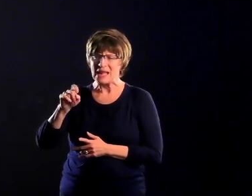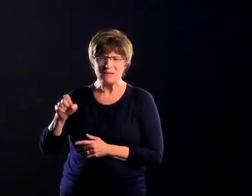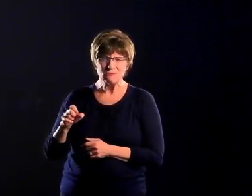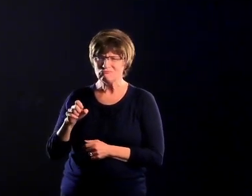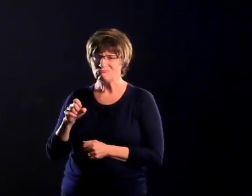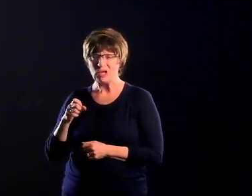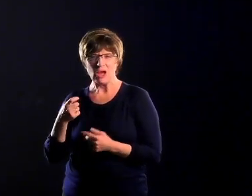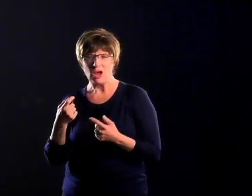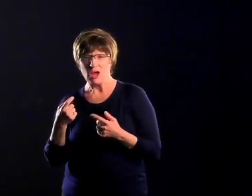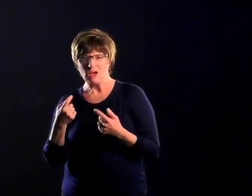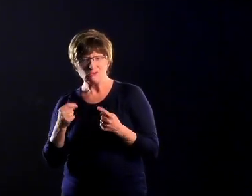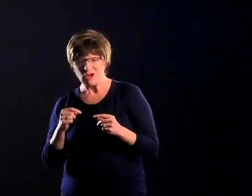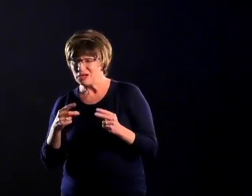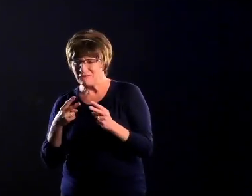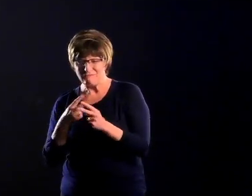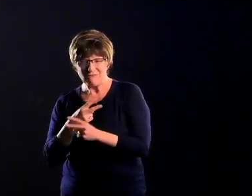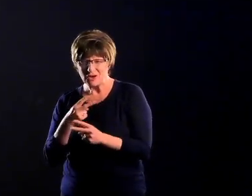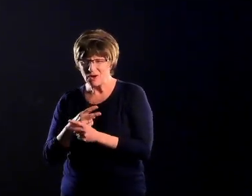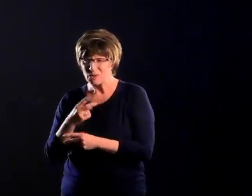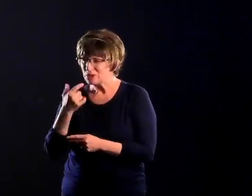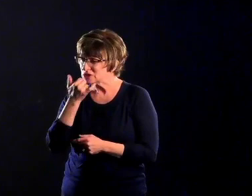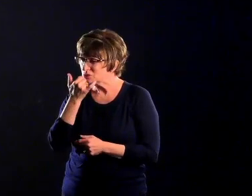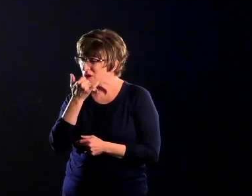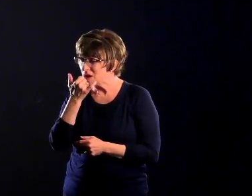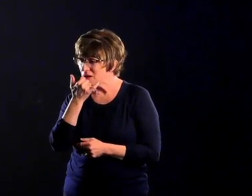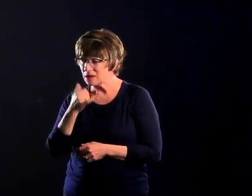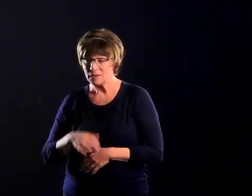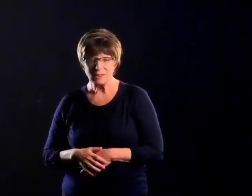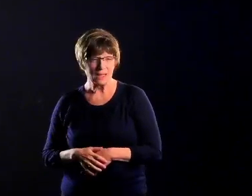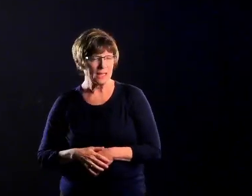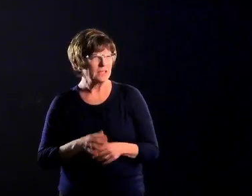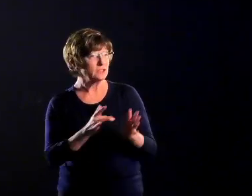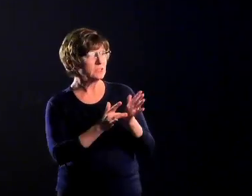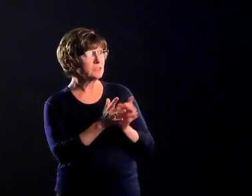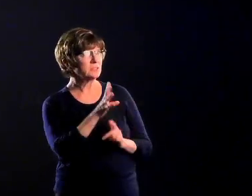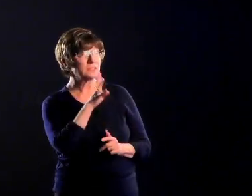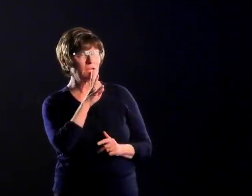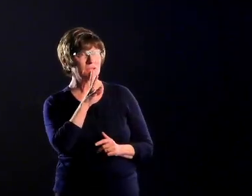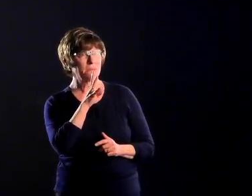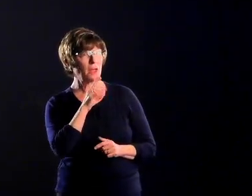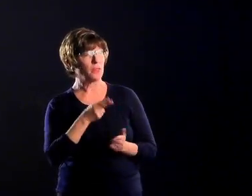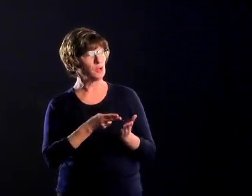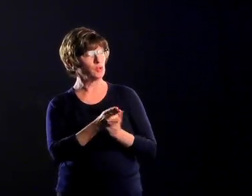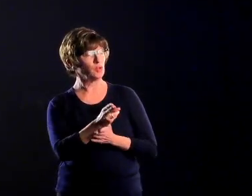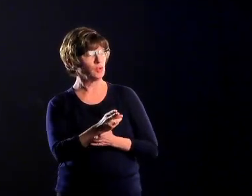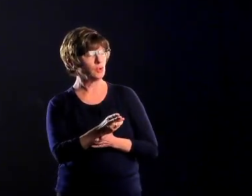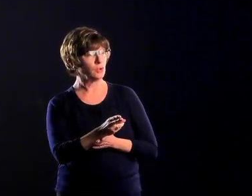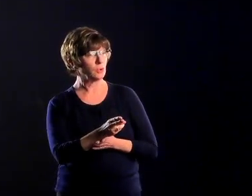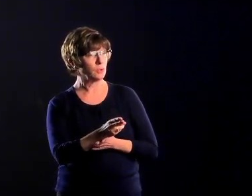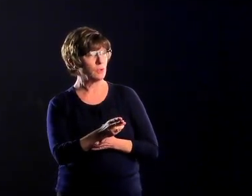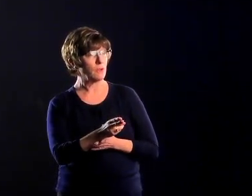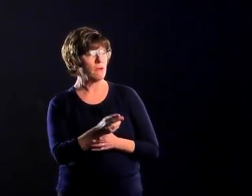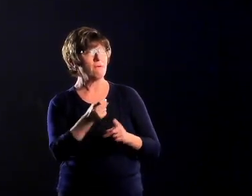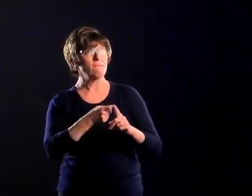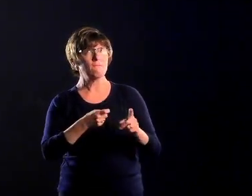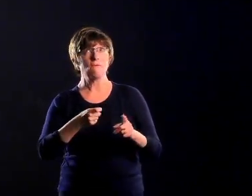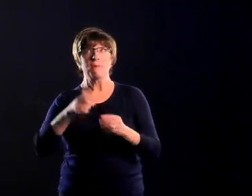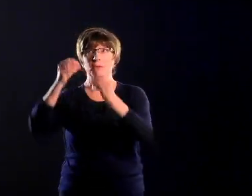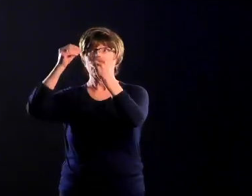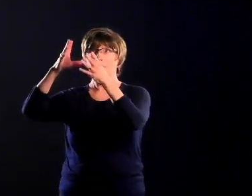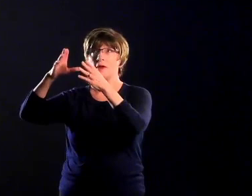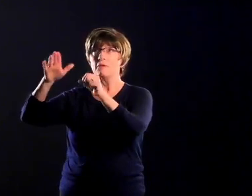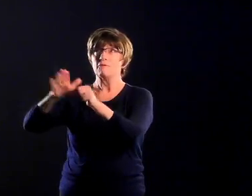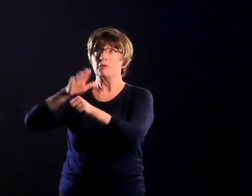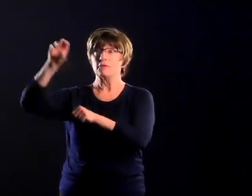Jesus is a king. "So you are a king then," and Jesus talks about the truth because he came from the Father full of grace